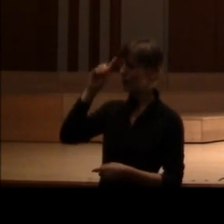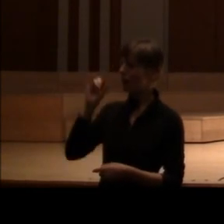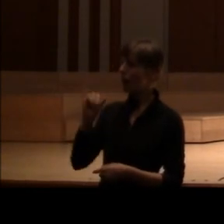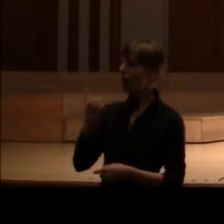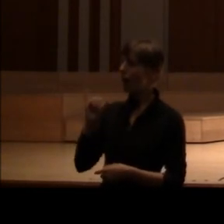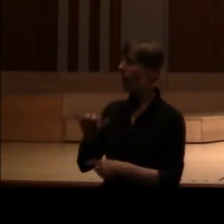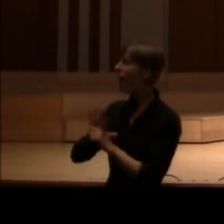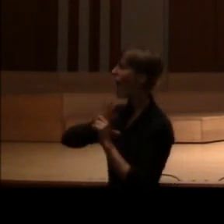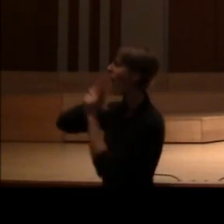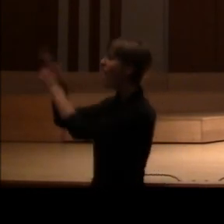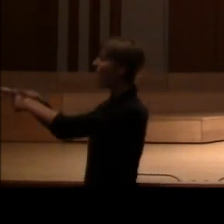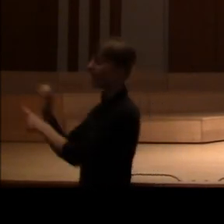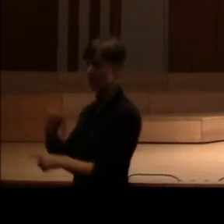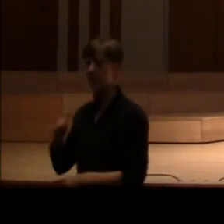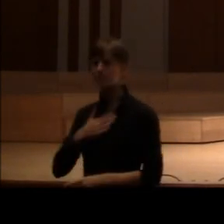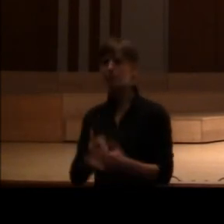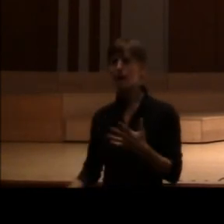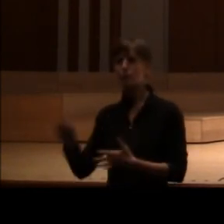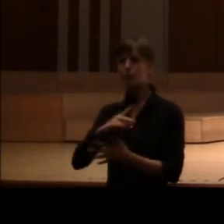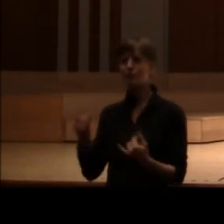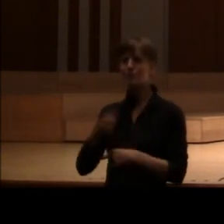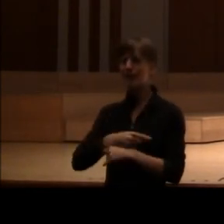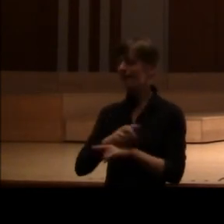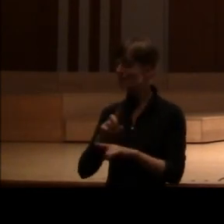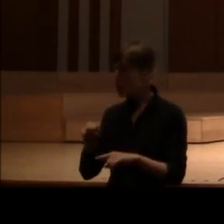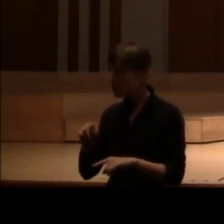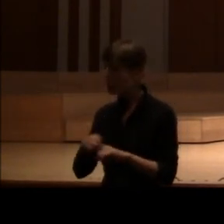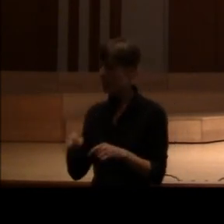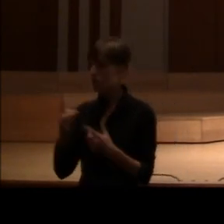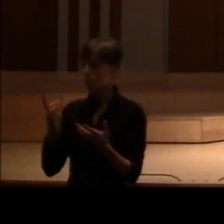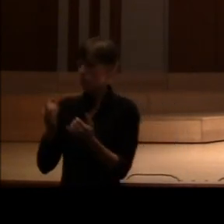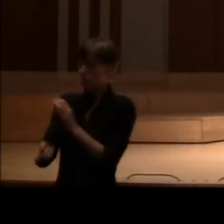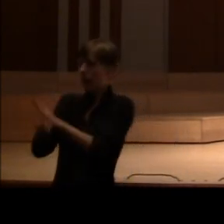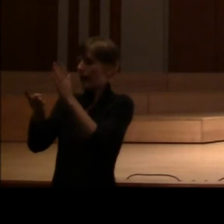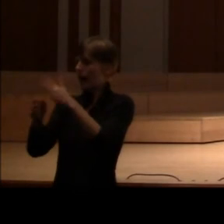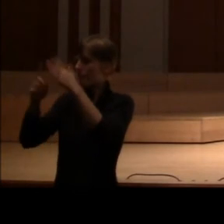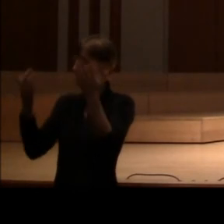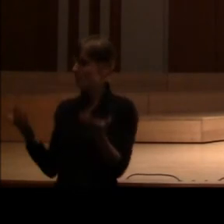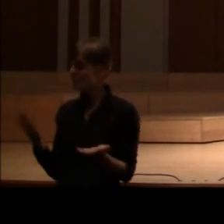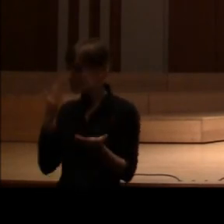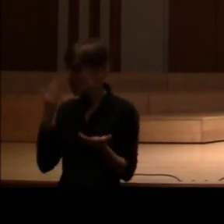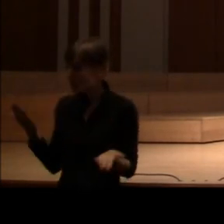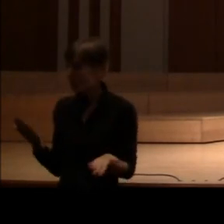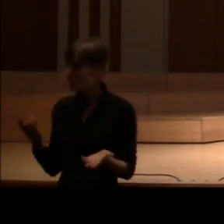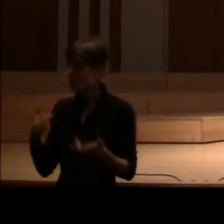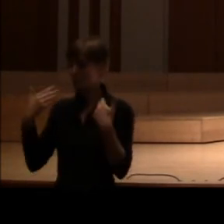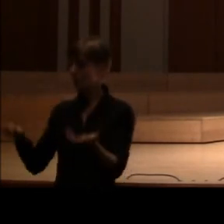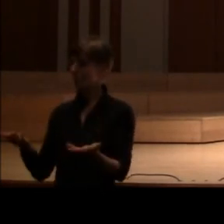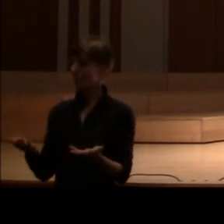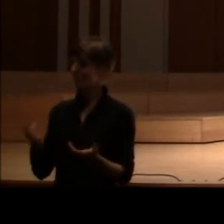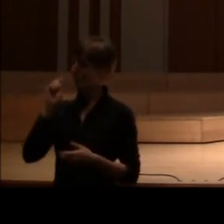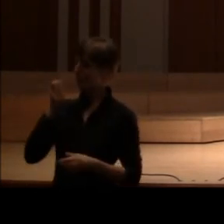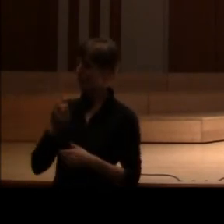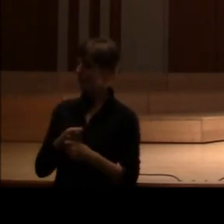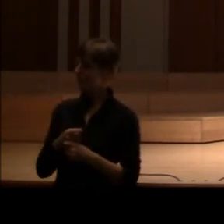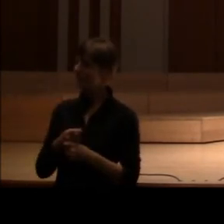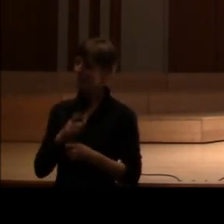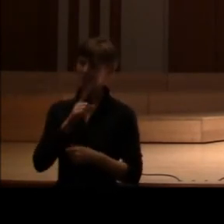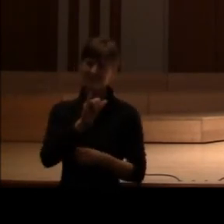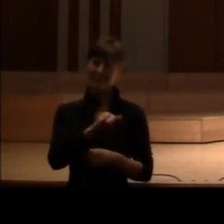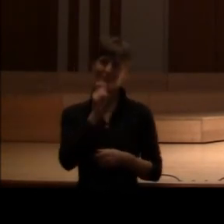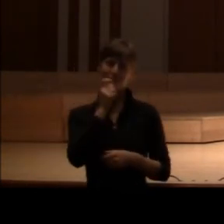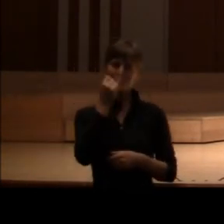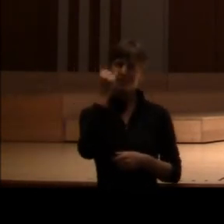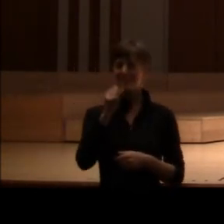their priority list for the day, but that was ours, and it made us produce some pretty awesome writing. So creating your own country really encourages students